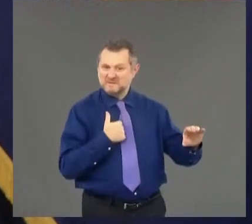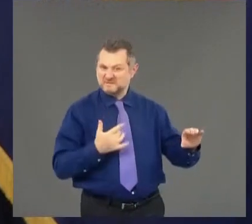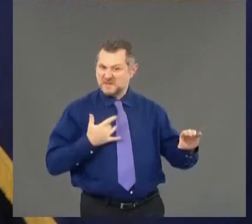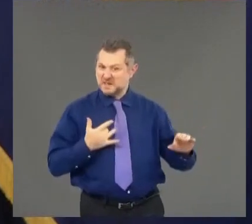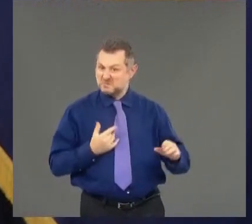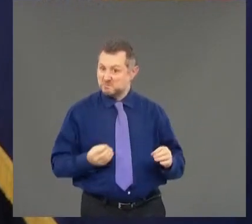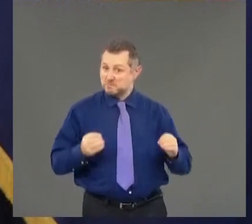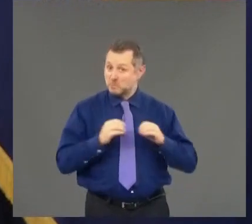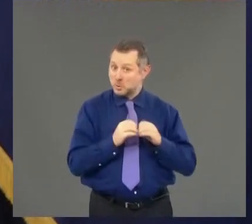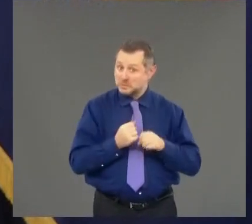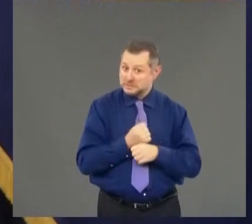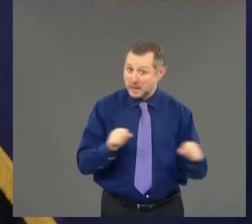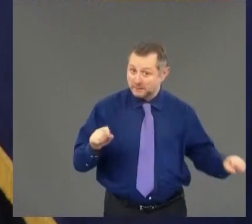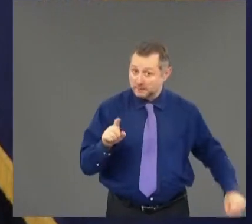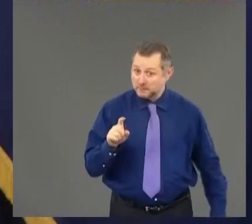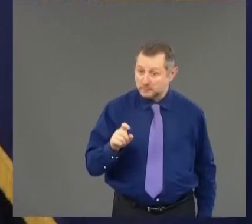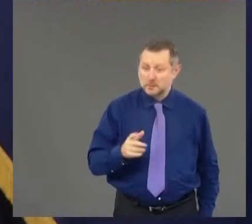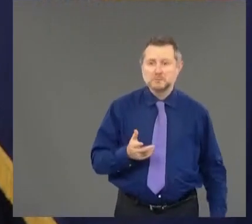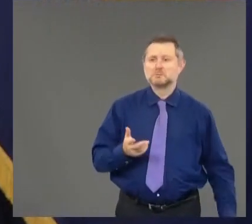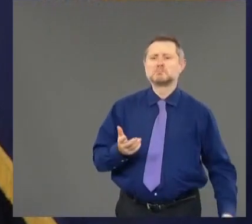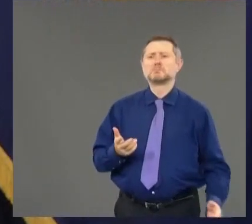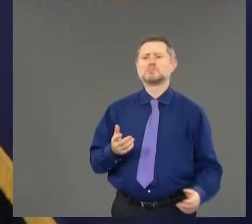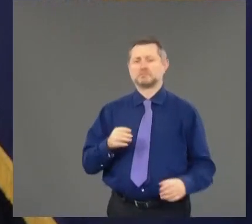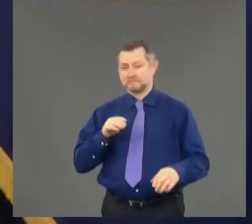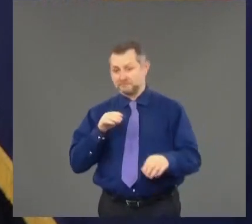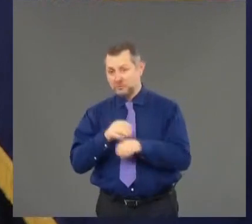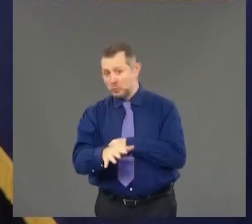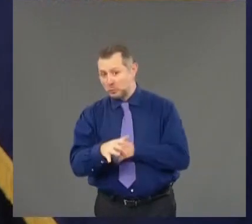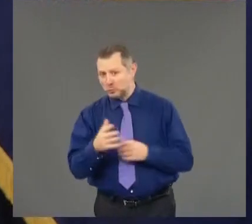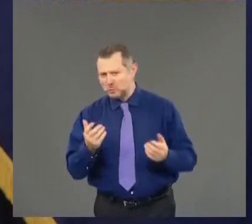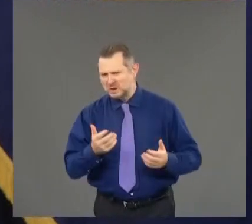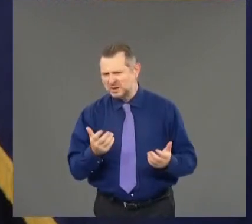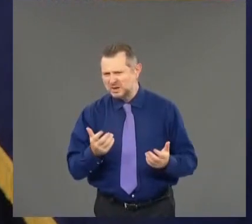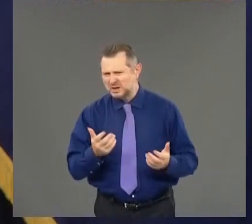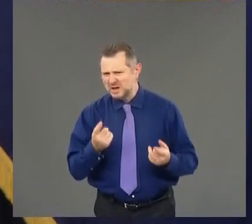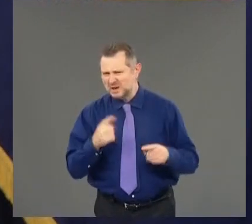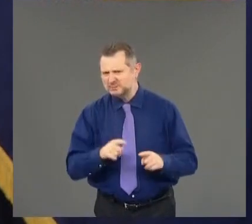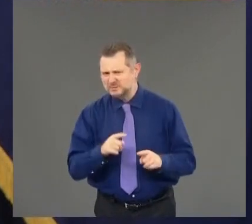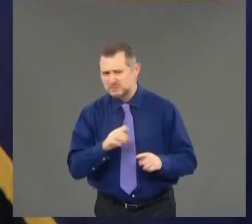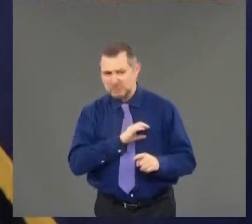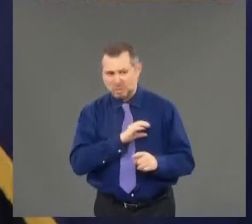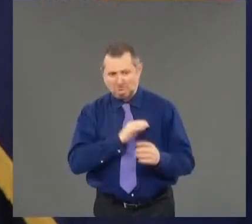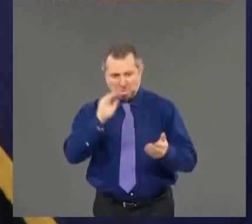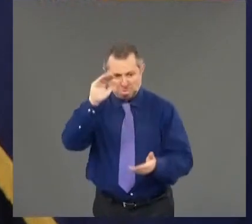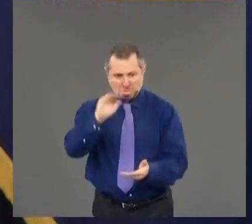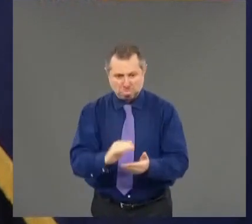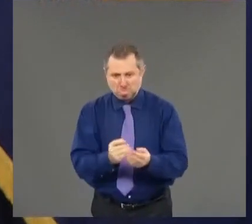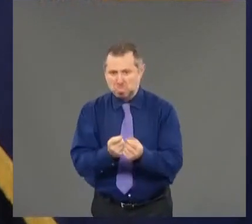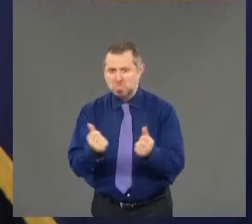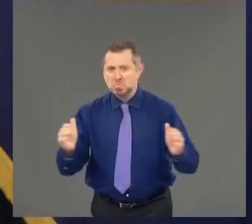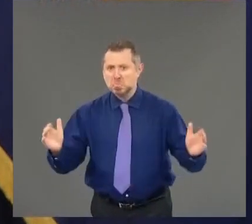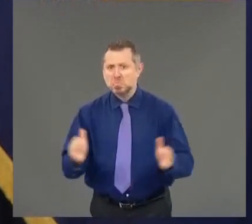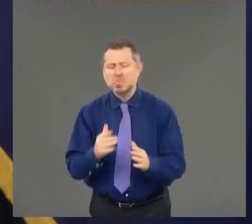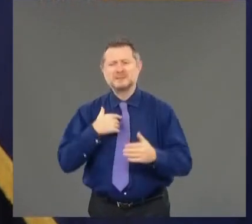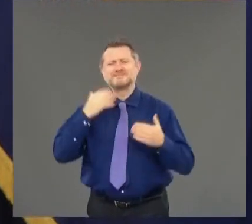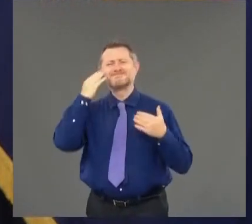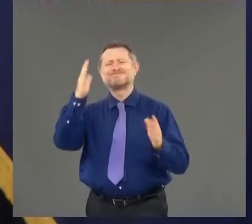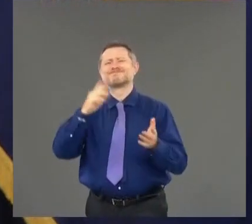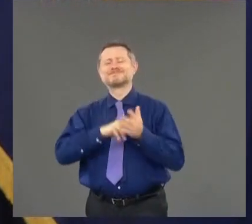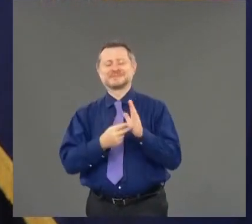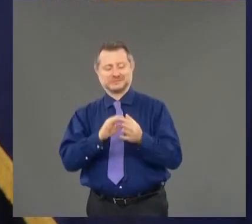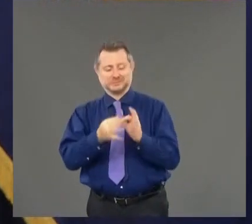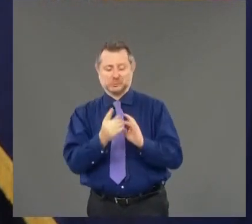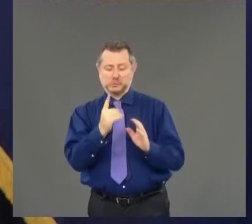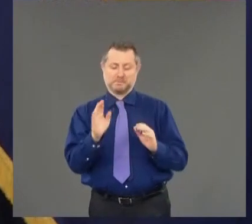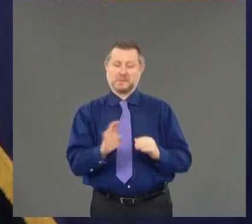effect on police abuse? I don't know what it means, Luis. We're going to paint